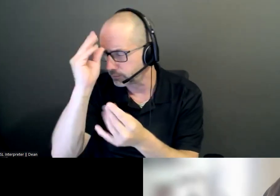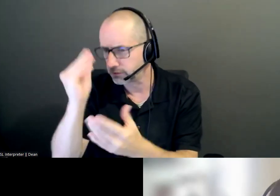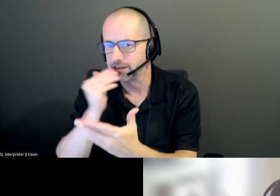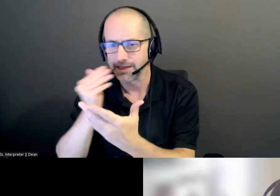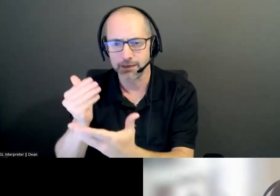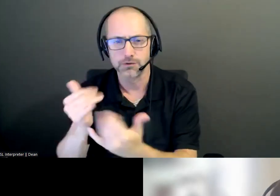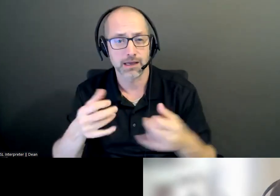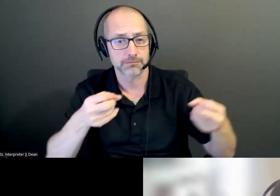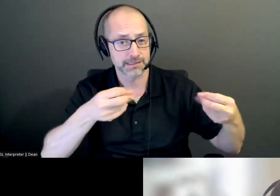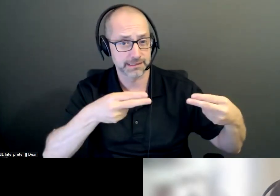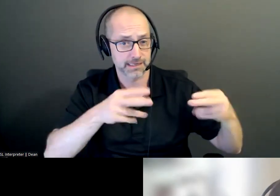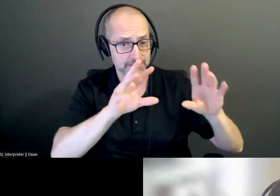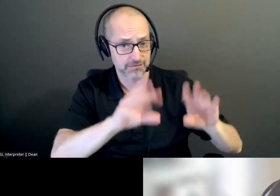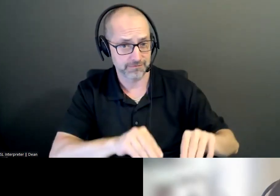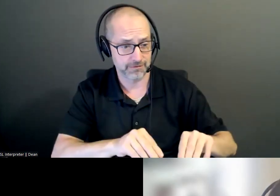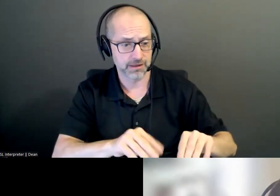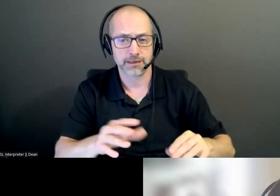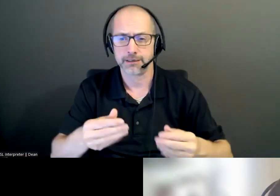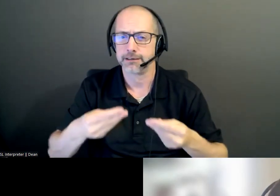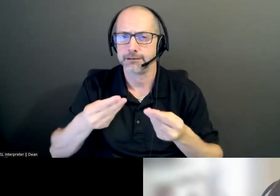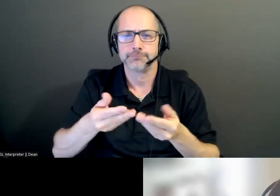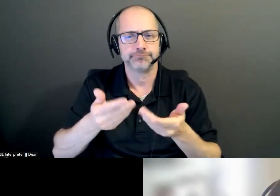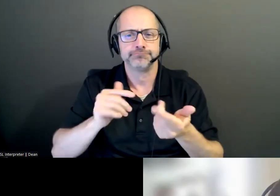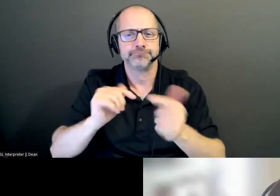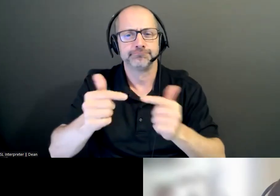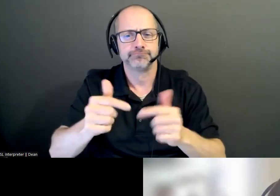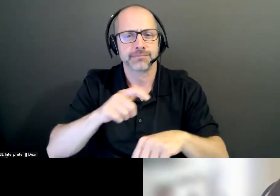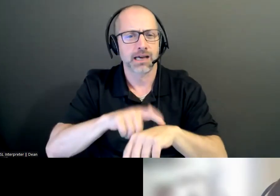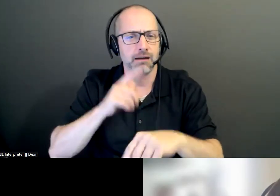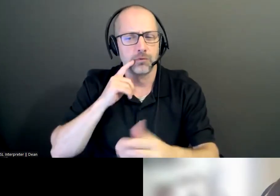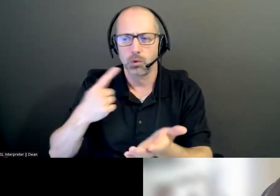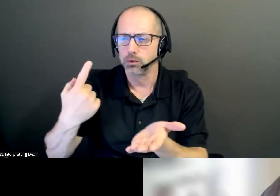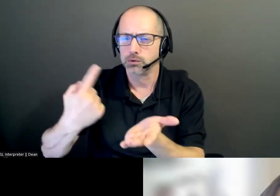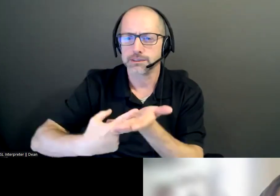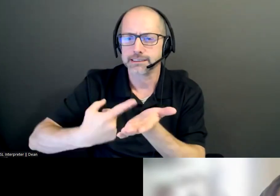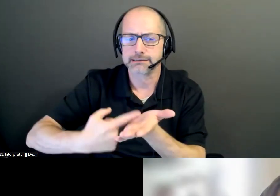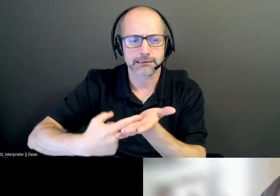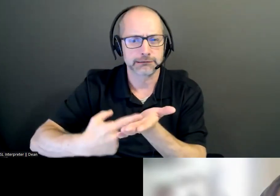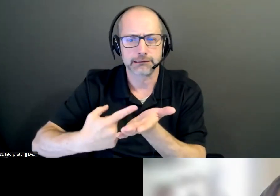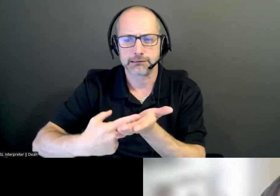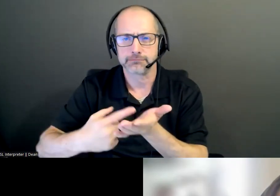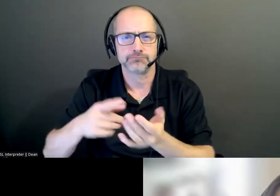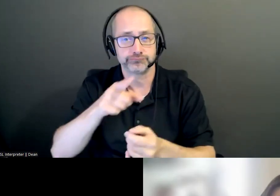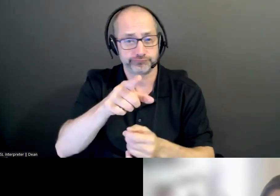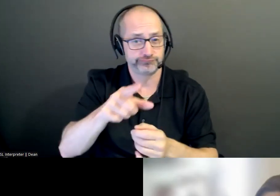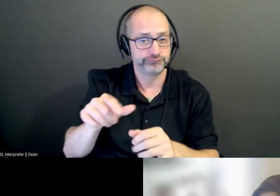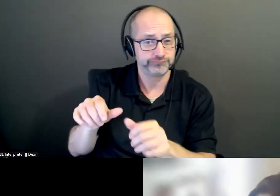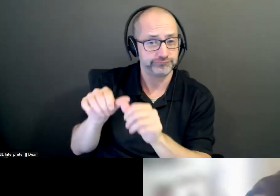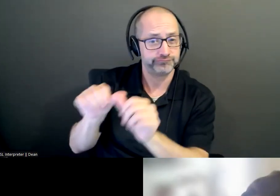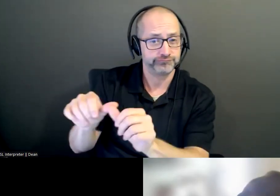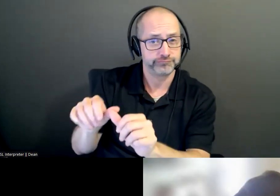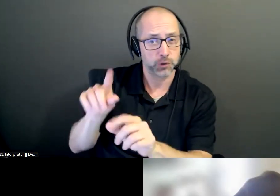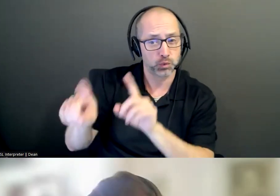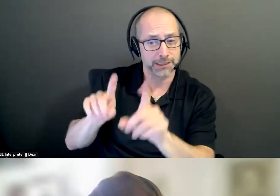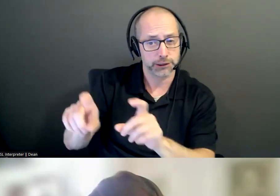slides and have some time for us to have some discussion. You can continue to post questions. I